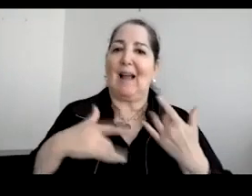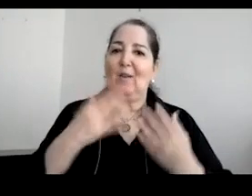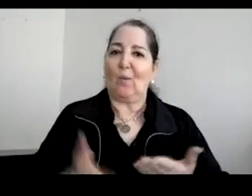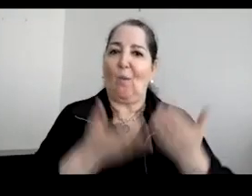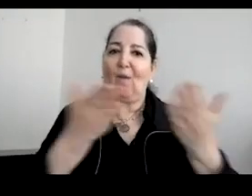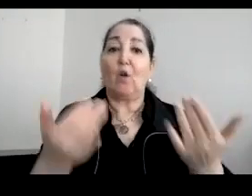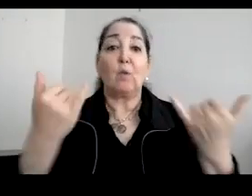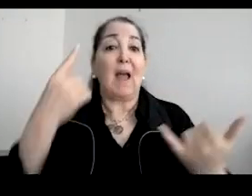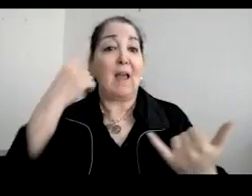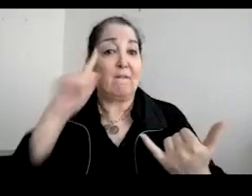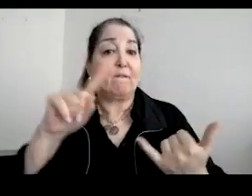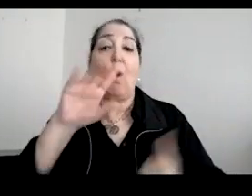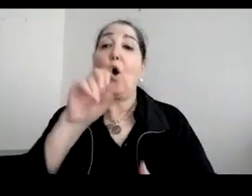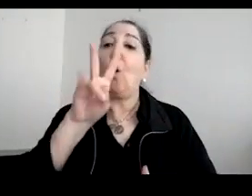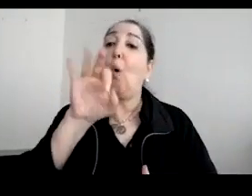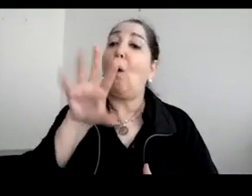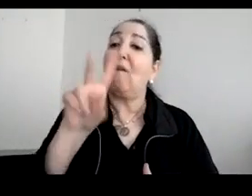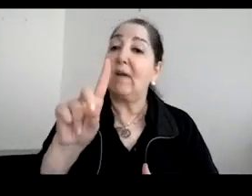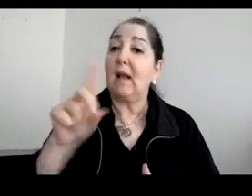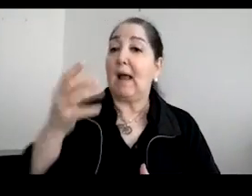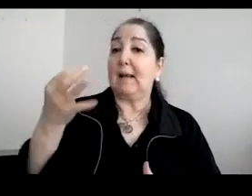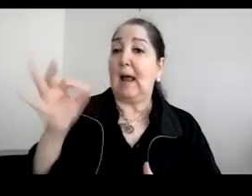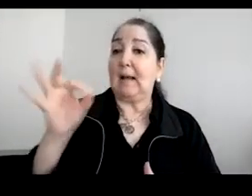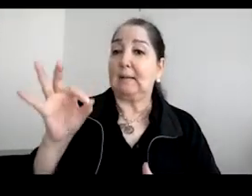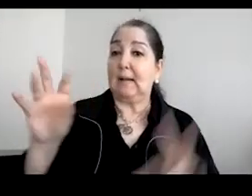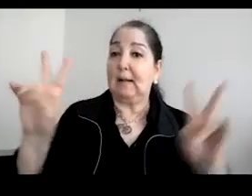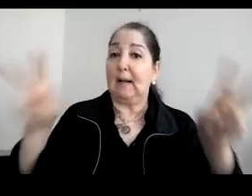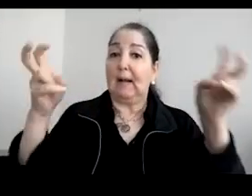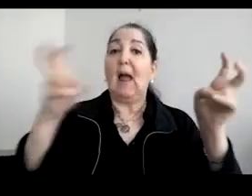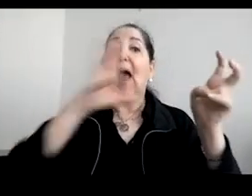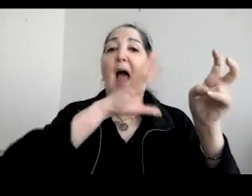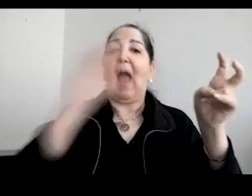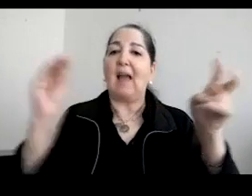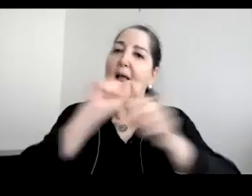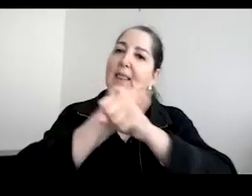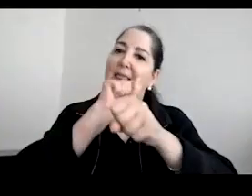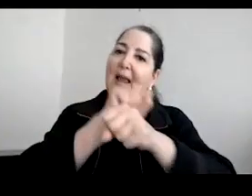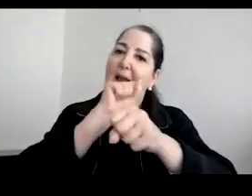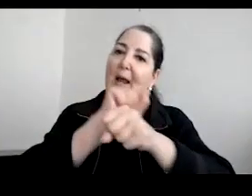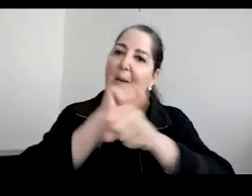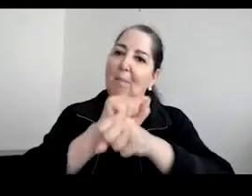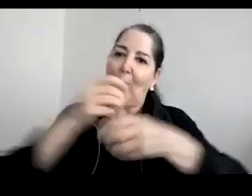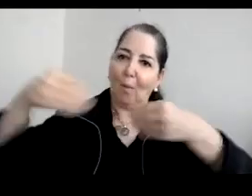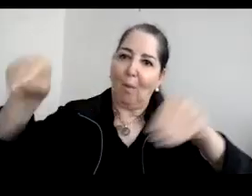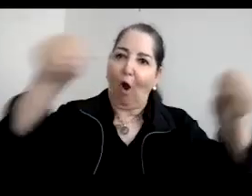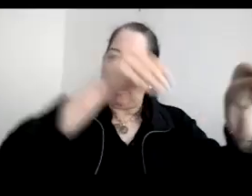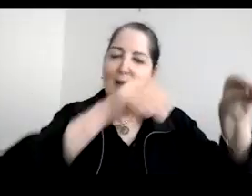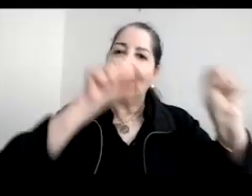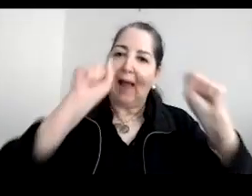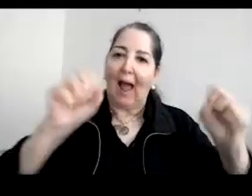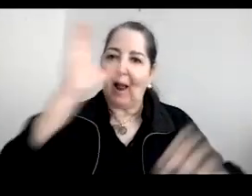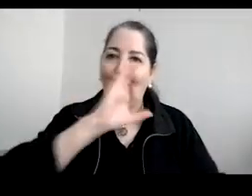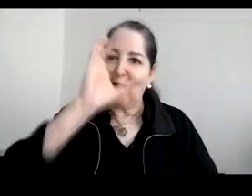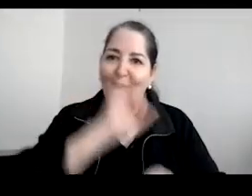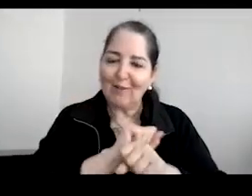labor market, we're really pleased and excited to have our guest presenter, Jordan Matadora. He's